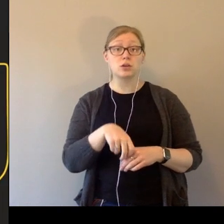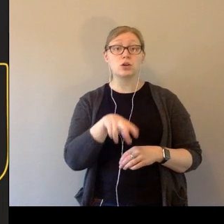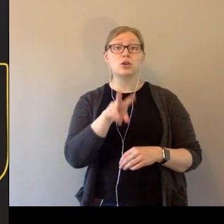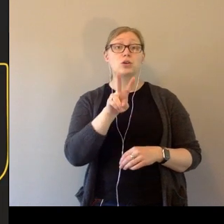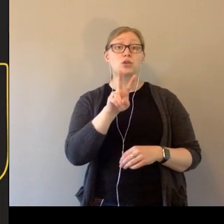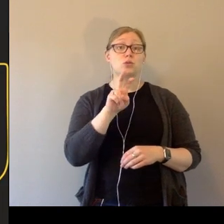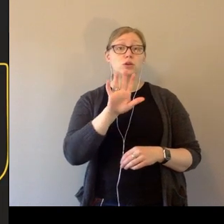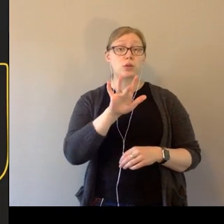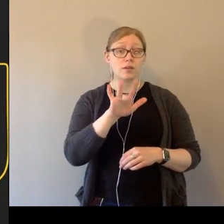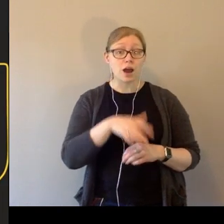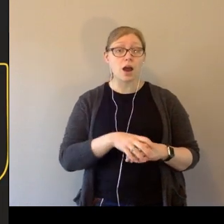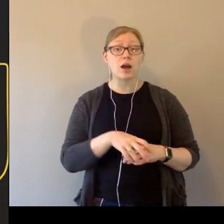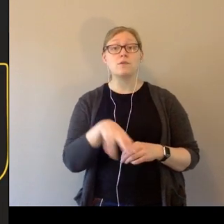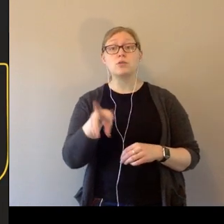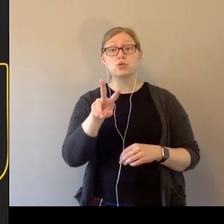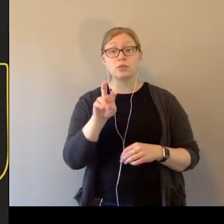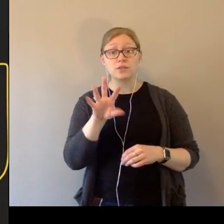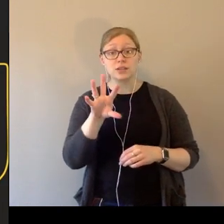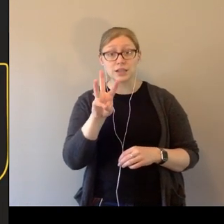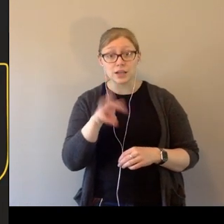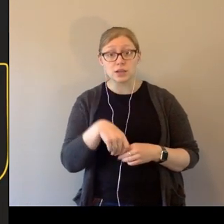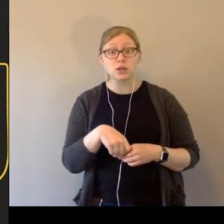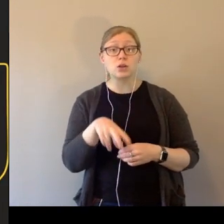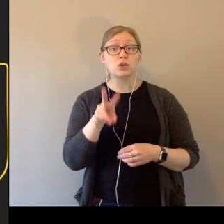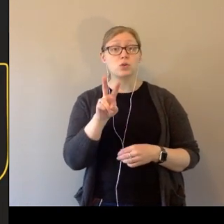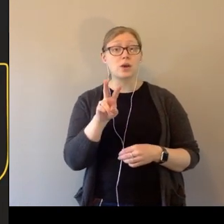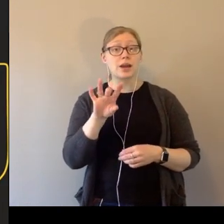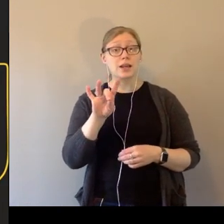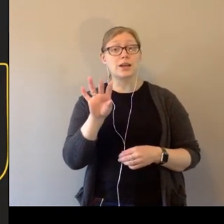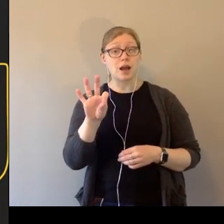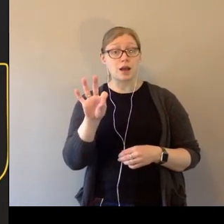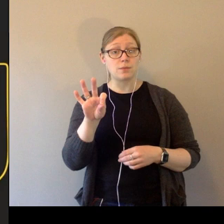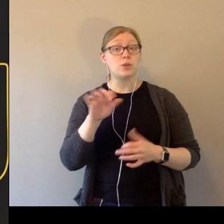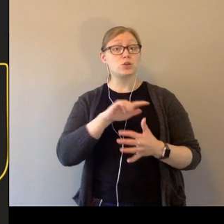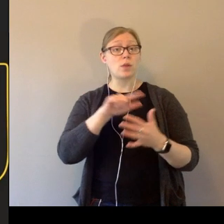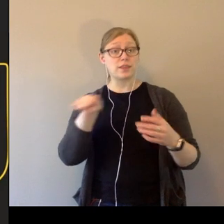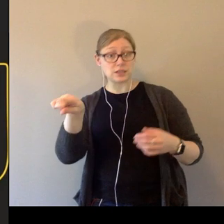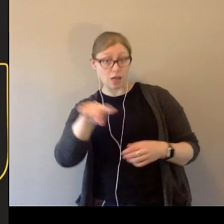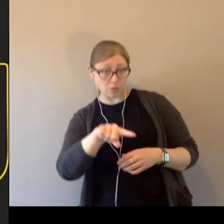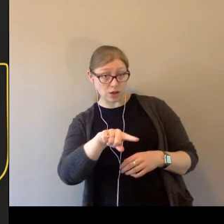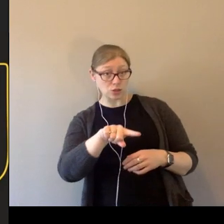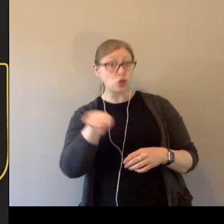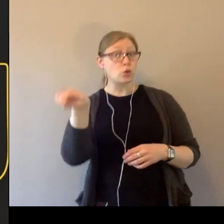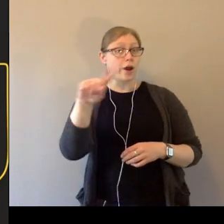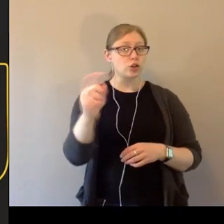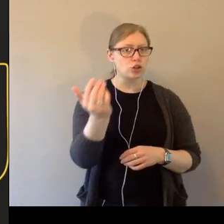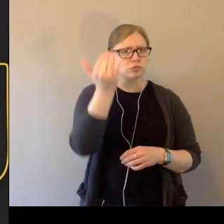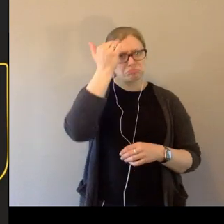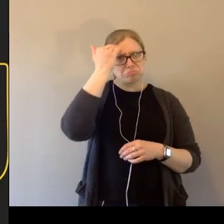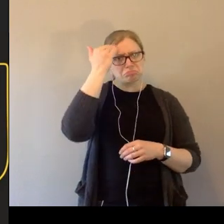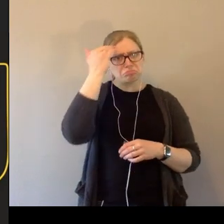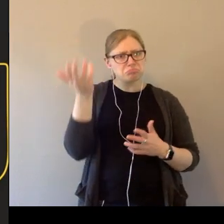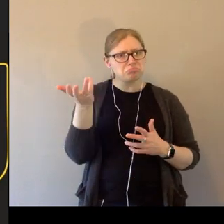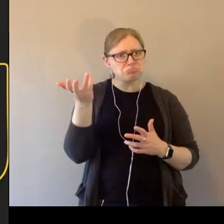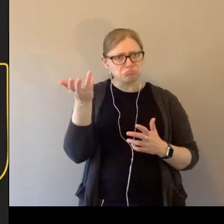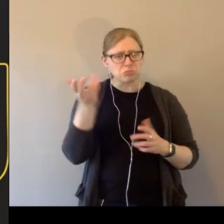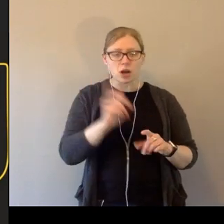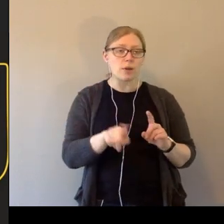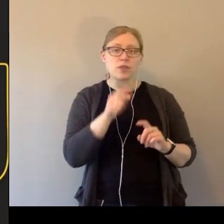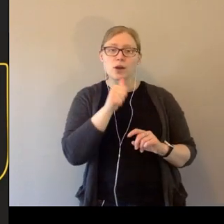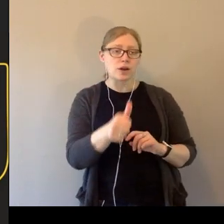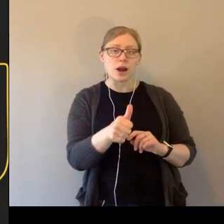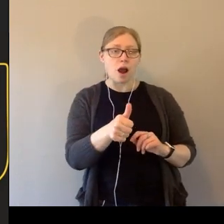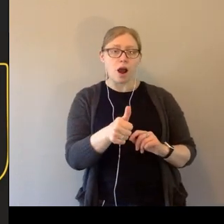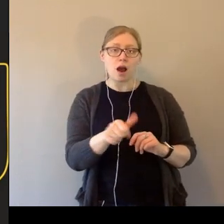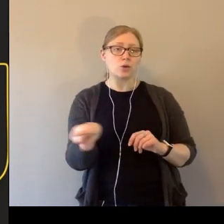256, and 289. And so these other ones you should be aware of, but they're not they're not what we